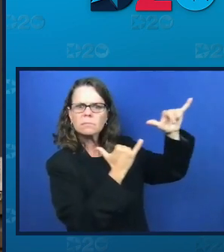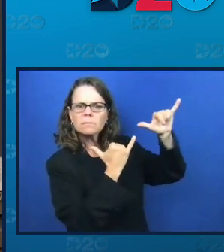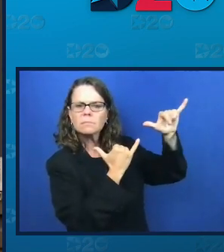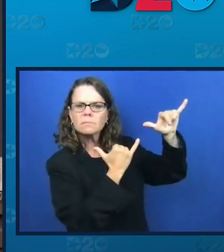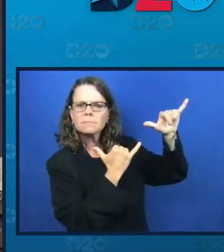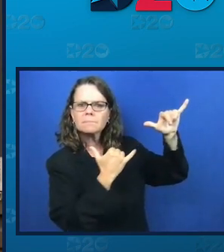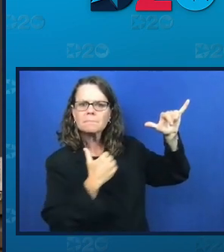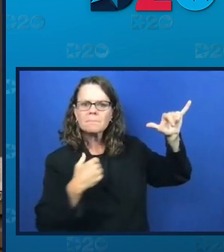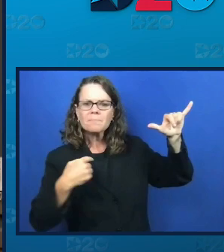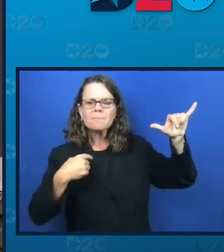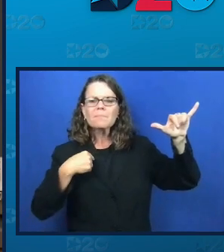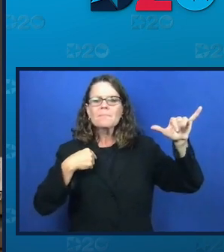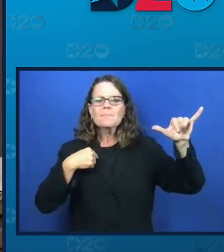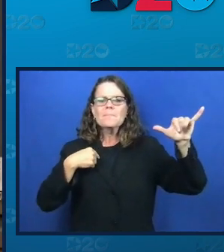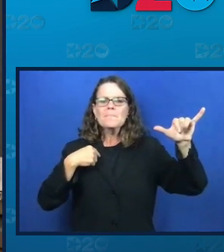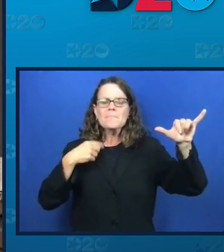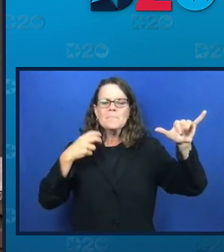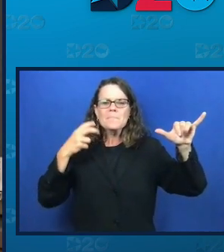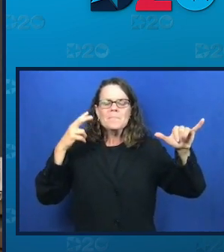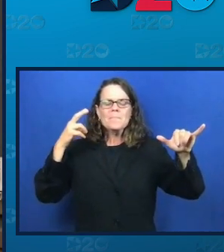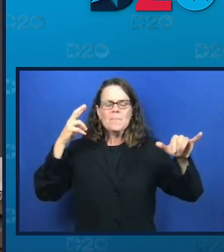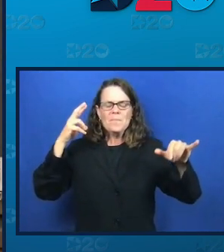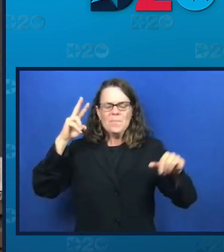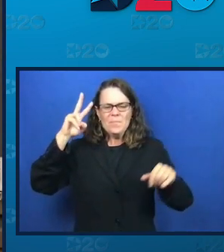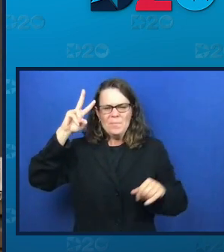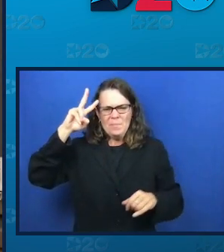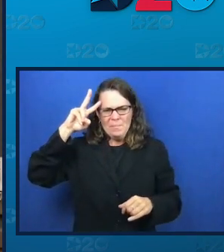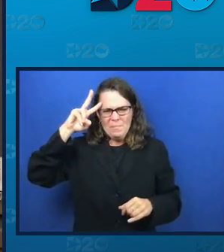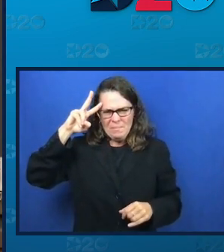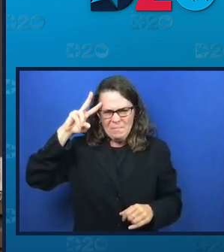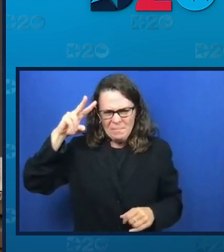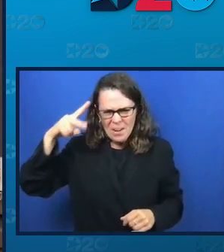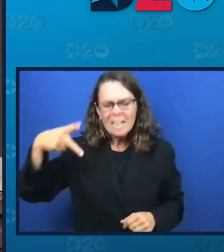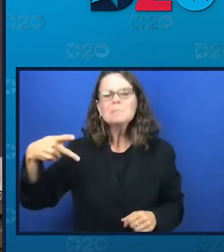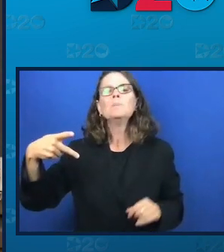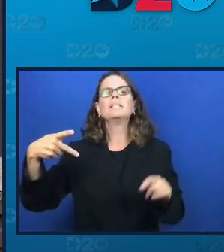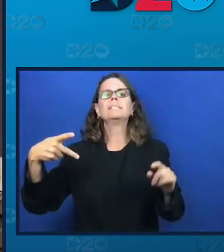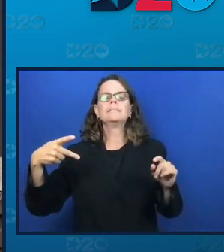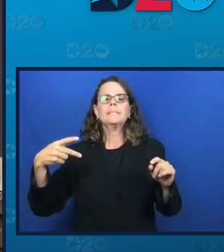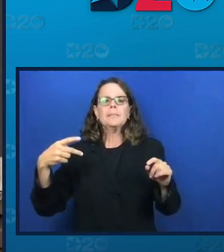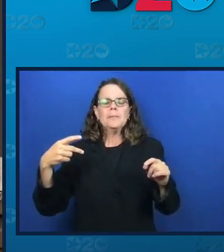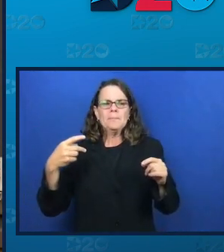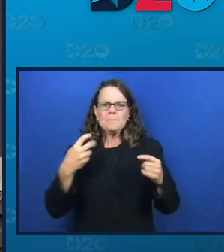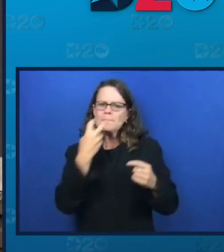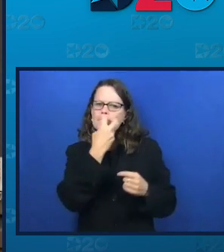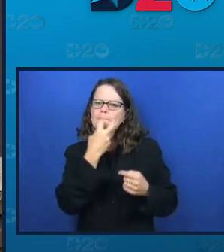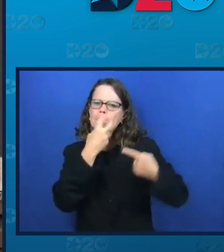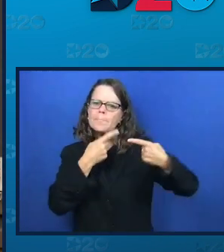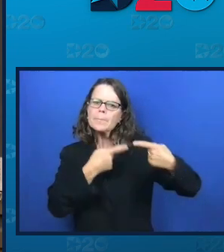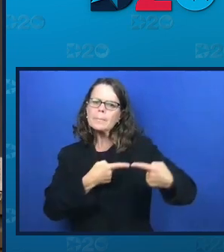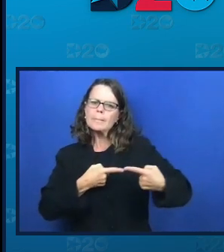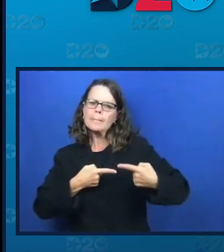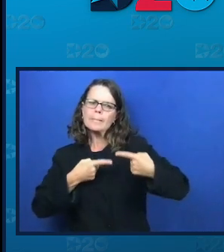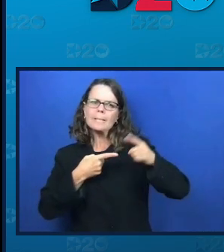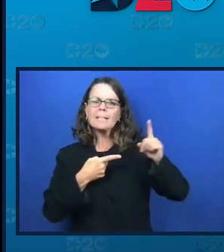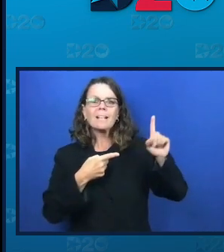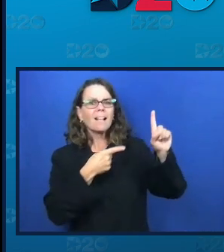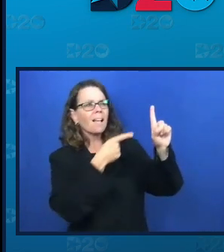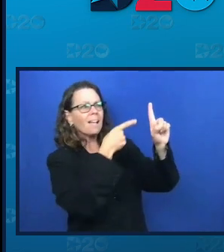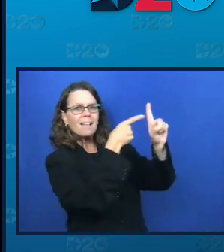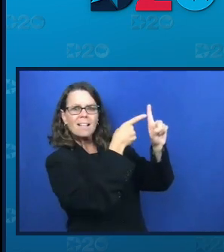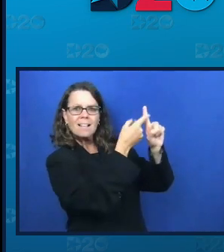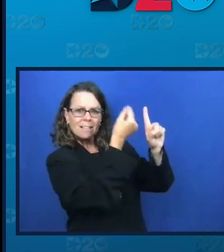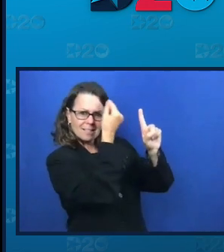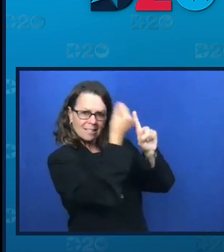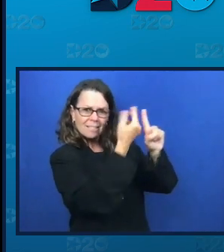vice president. He told me about a book of poems by Yeats he would read out